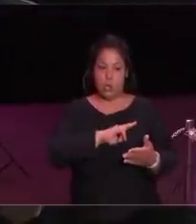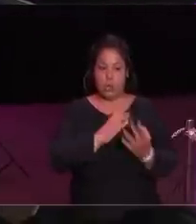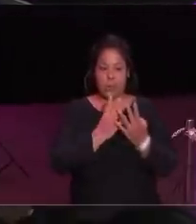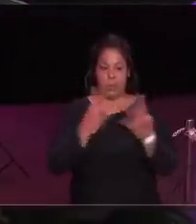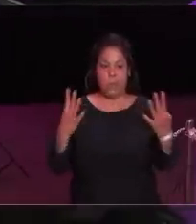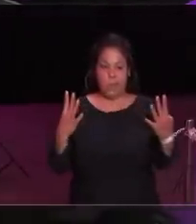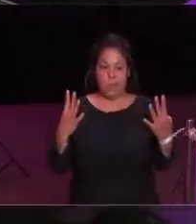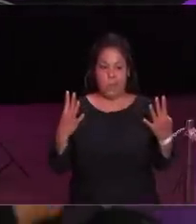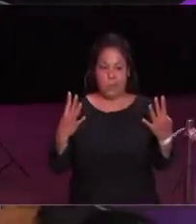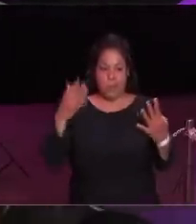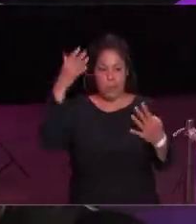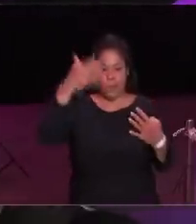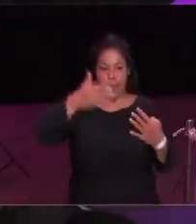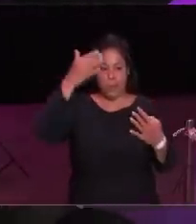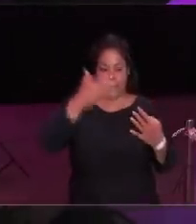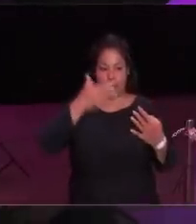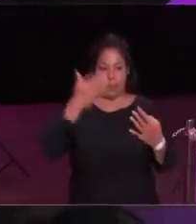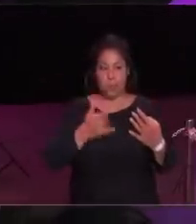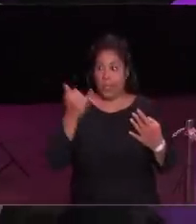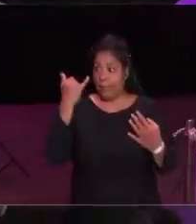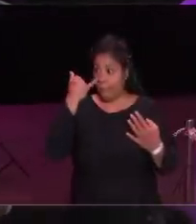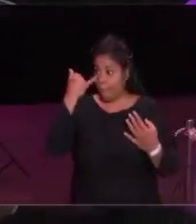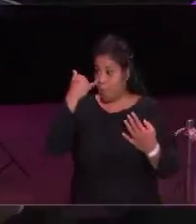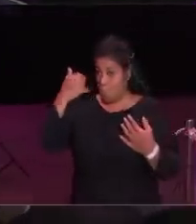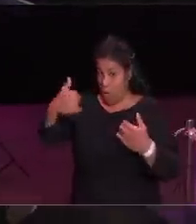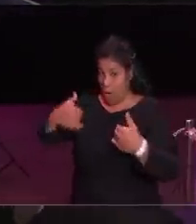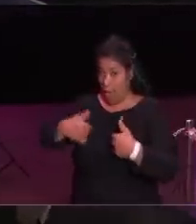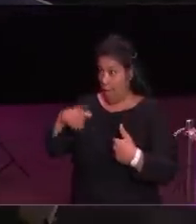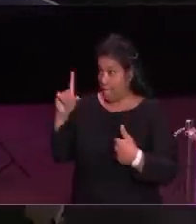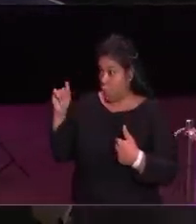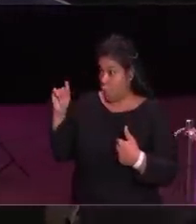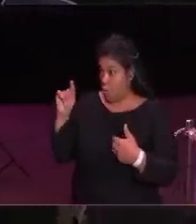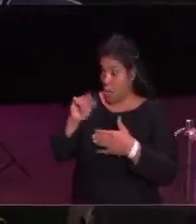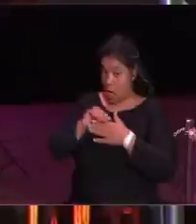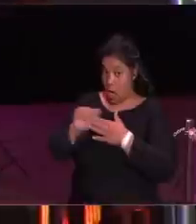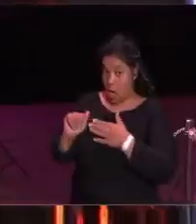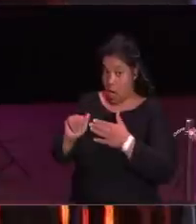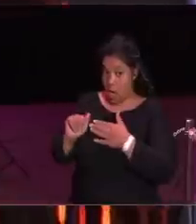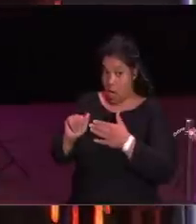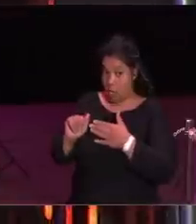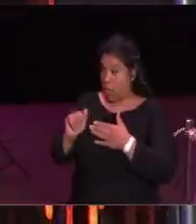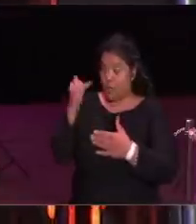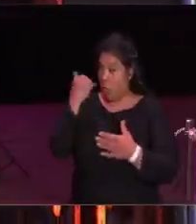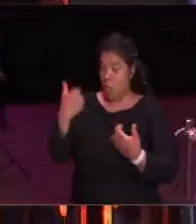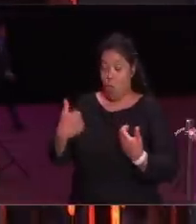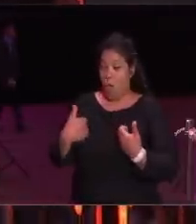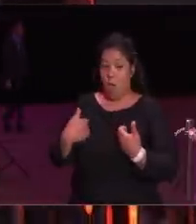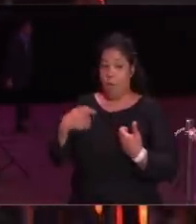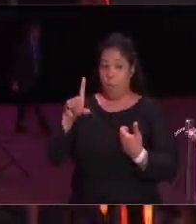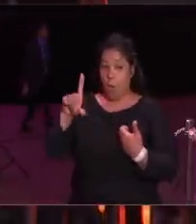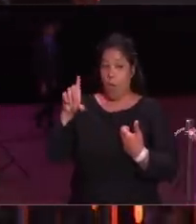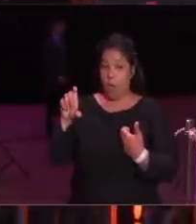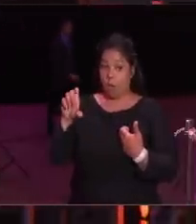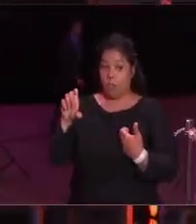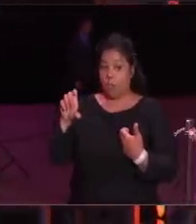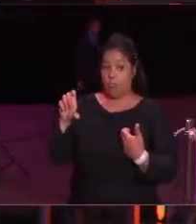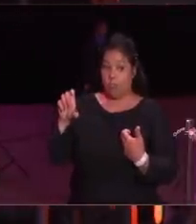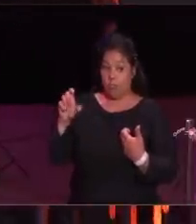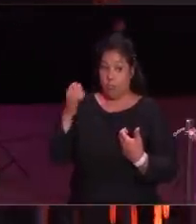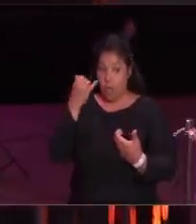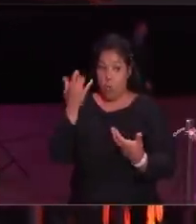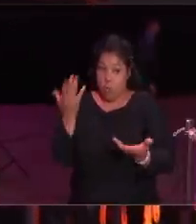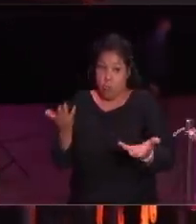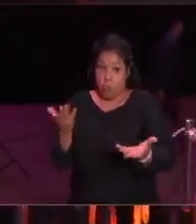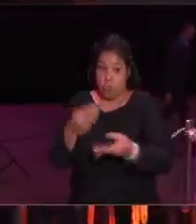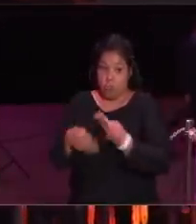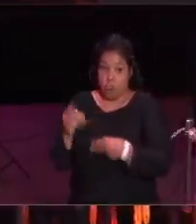aquí enfrente. Si usted trae $20, you don't have $100, but you got $20. Get a $20 bill out. I know you